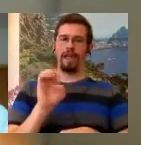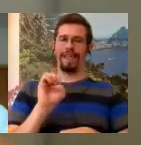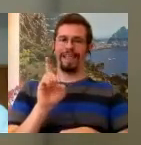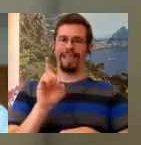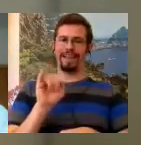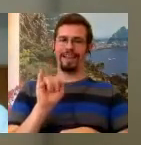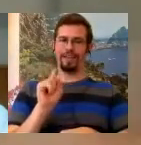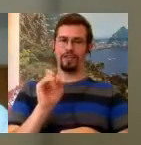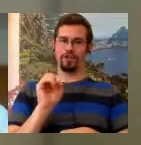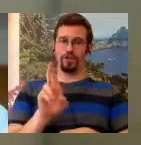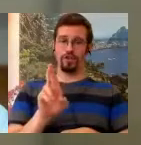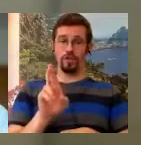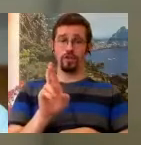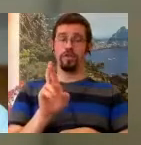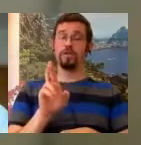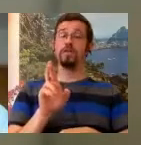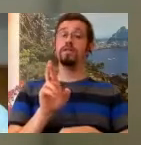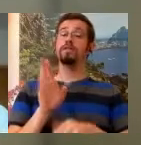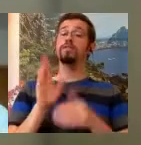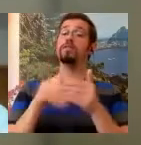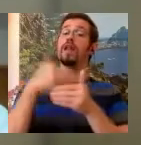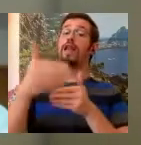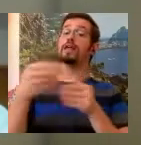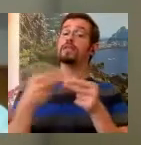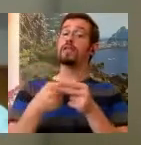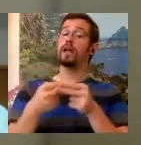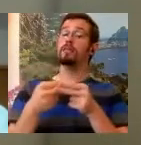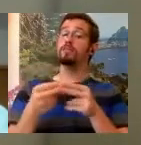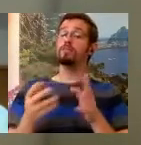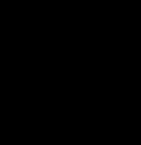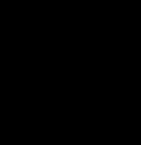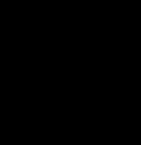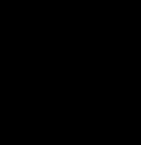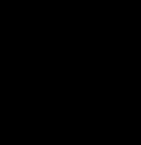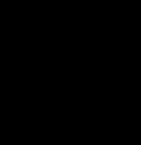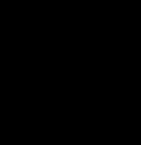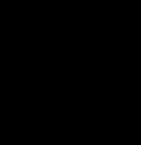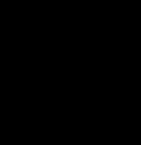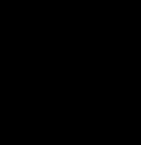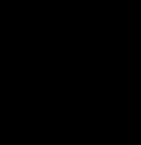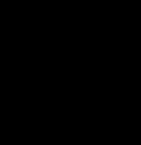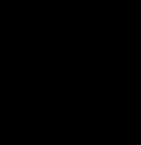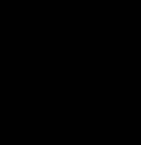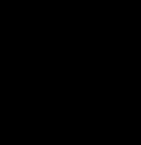Can you please switch next slides, please?